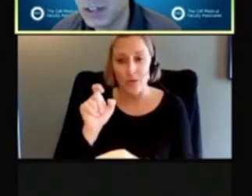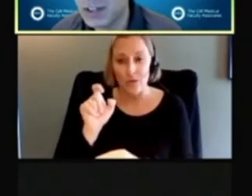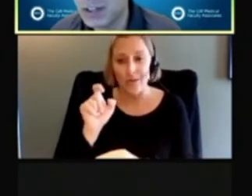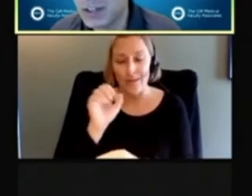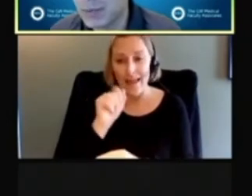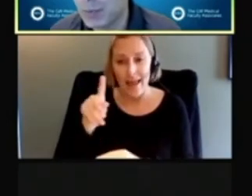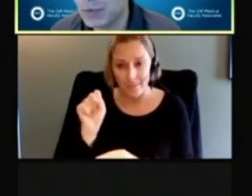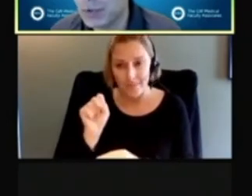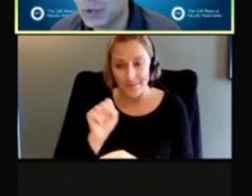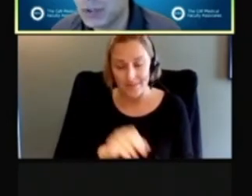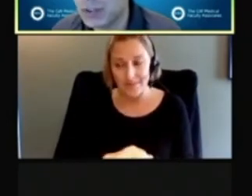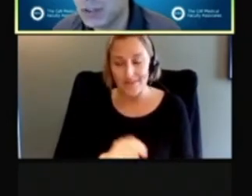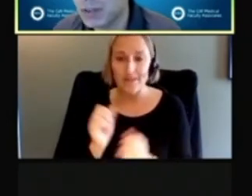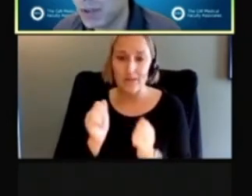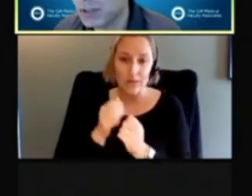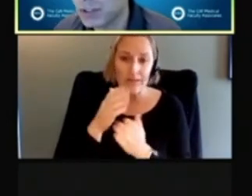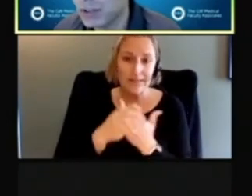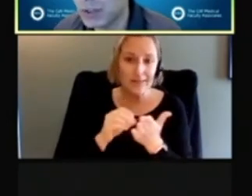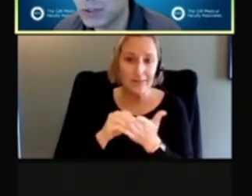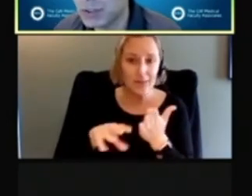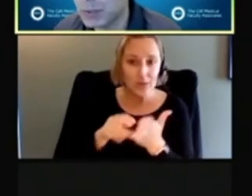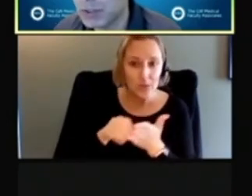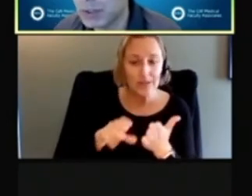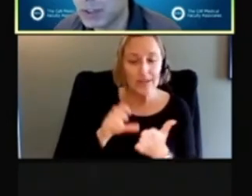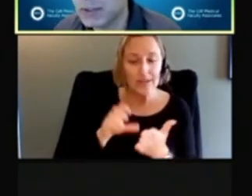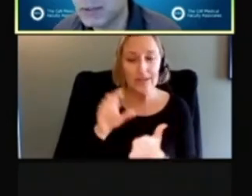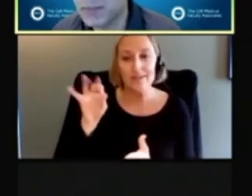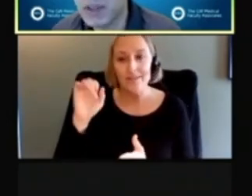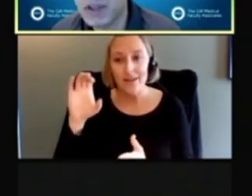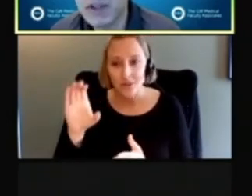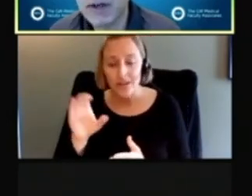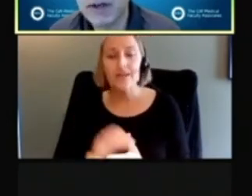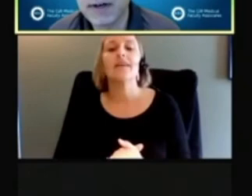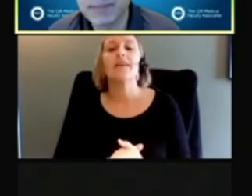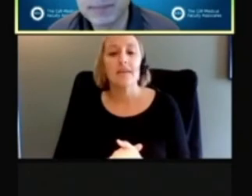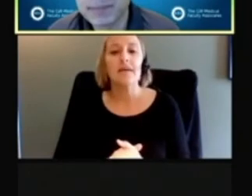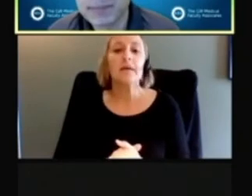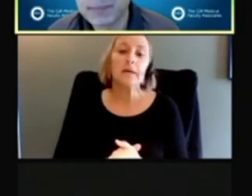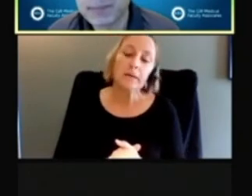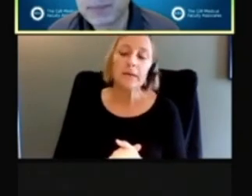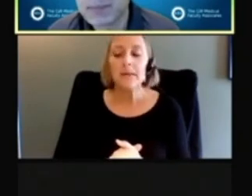applications with some students and faculty who had some experience with this.